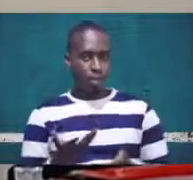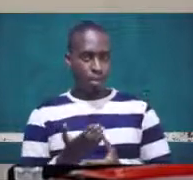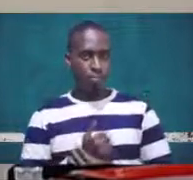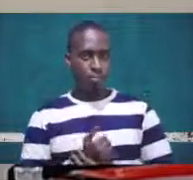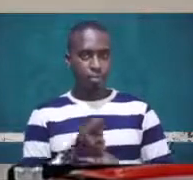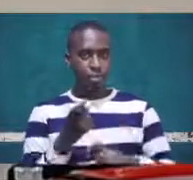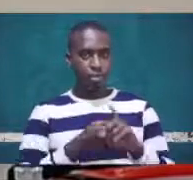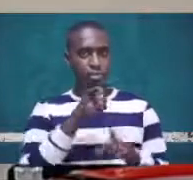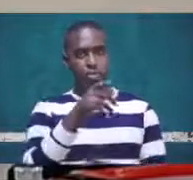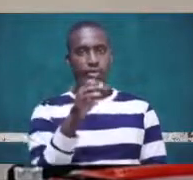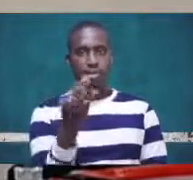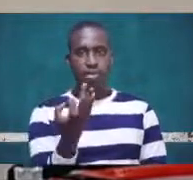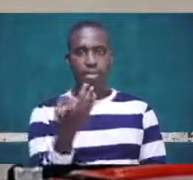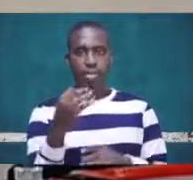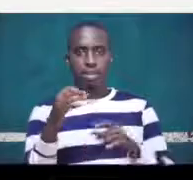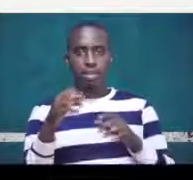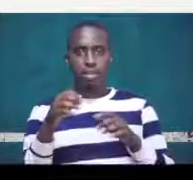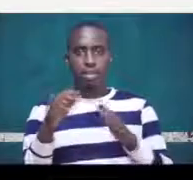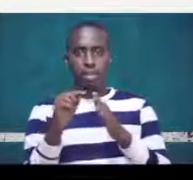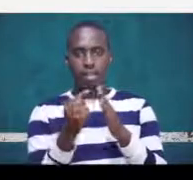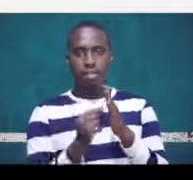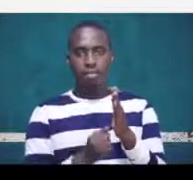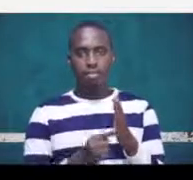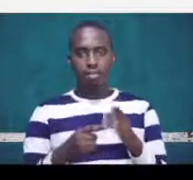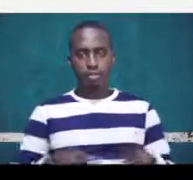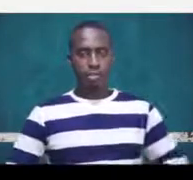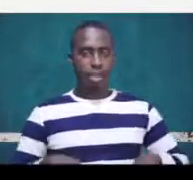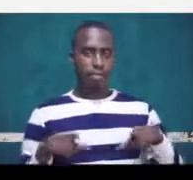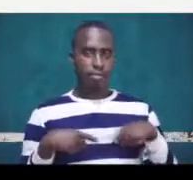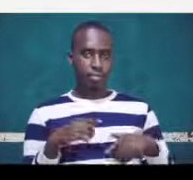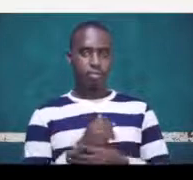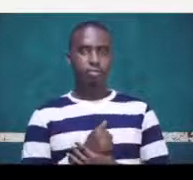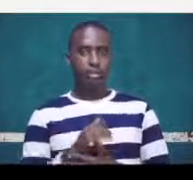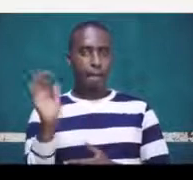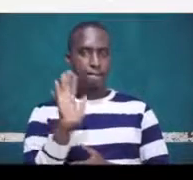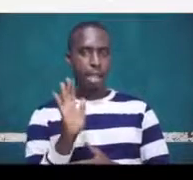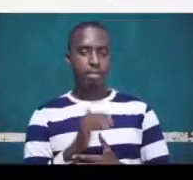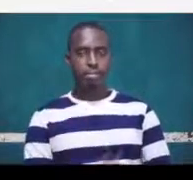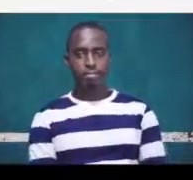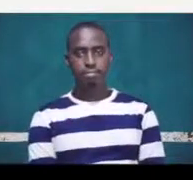those three categories of life. Bye.